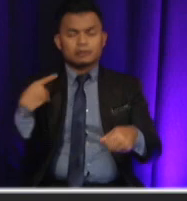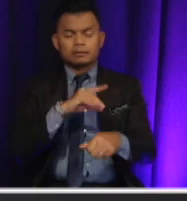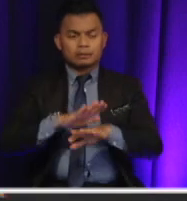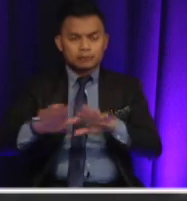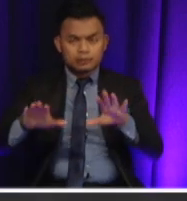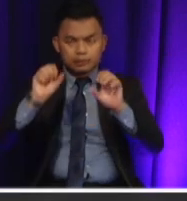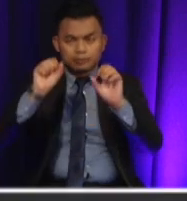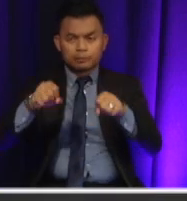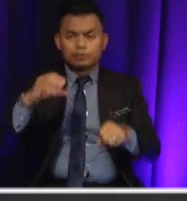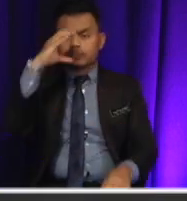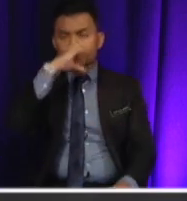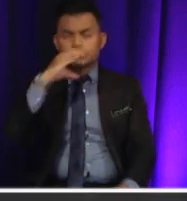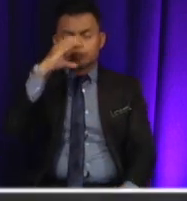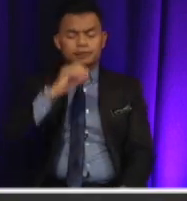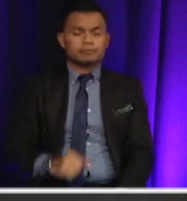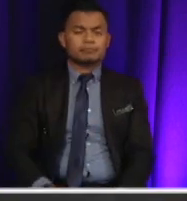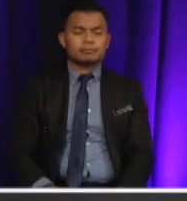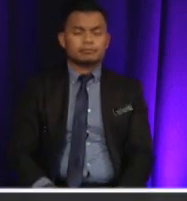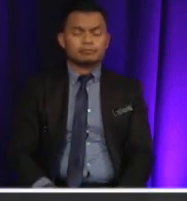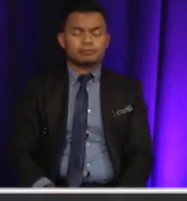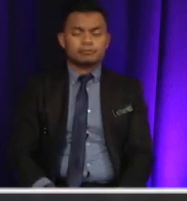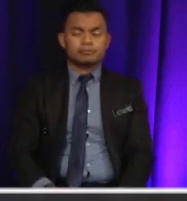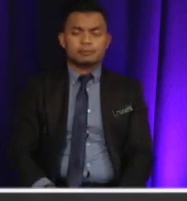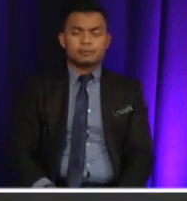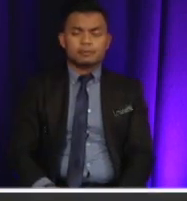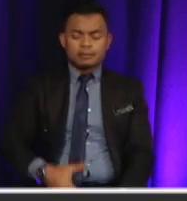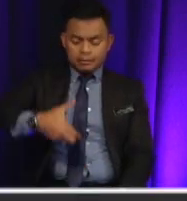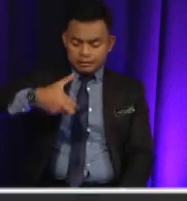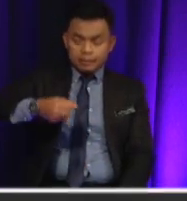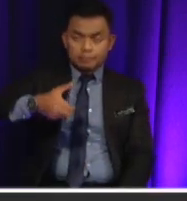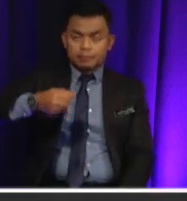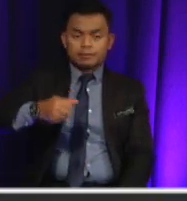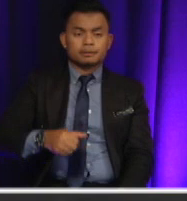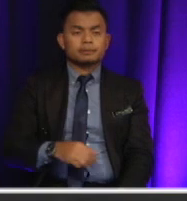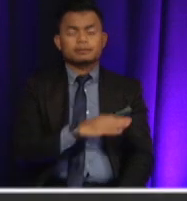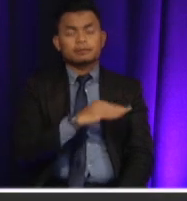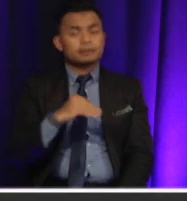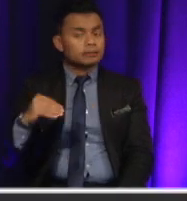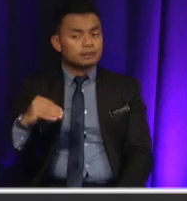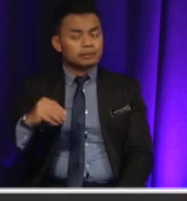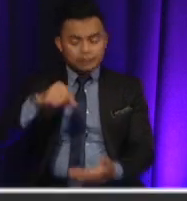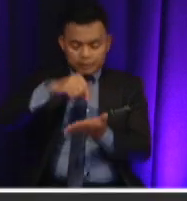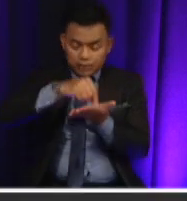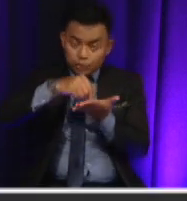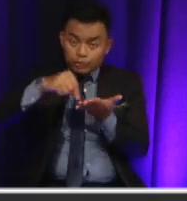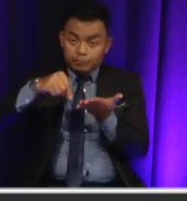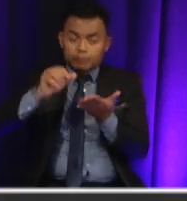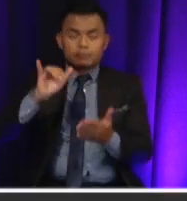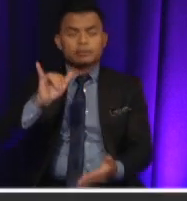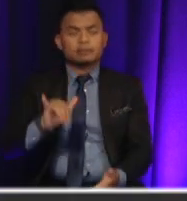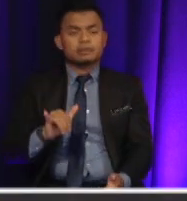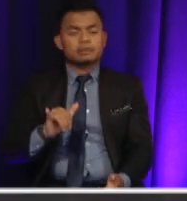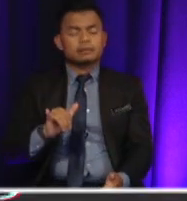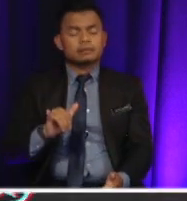the toothless stapler, springless bulldog clip, the dried up liquid paper that